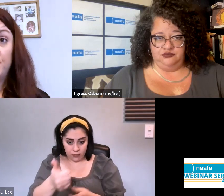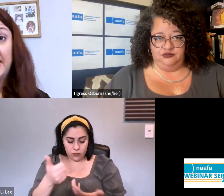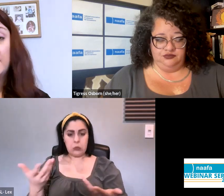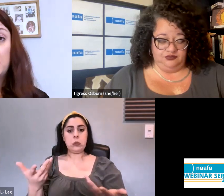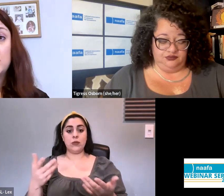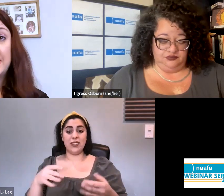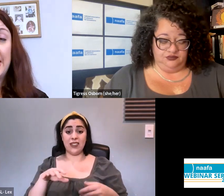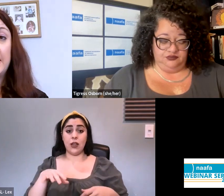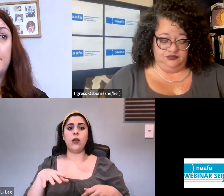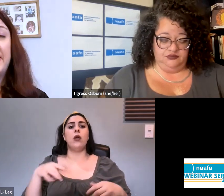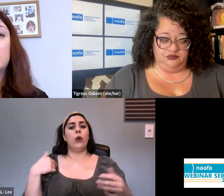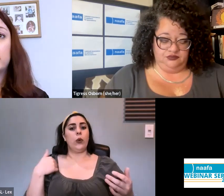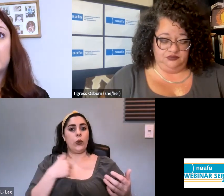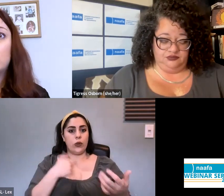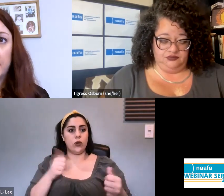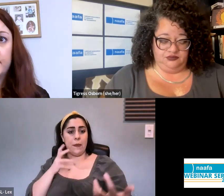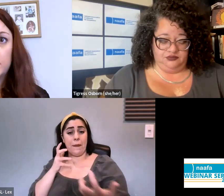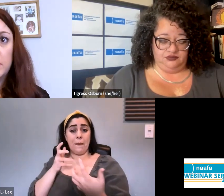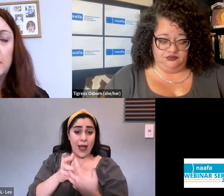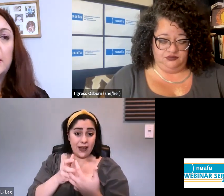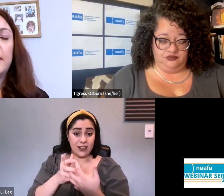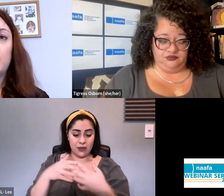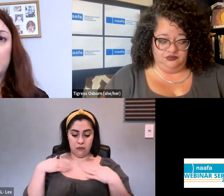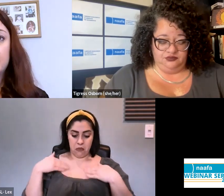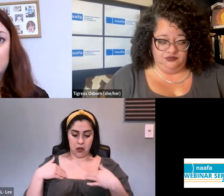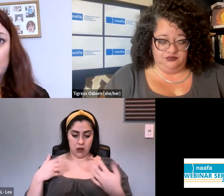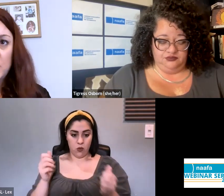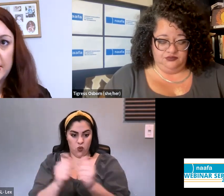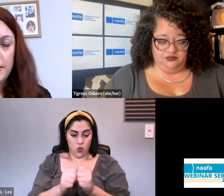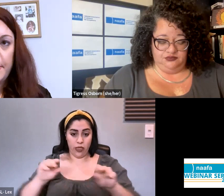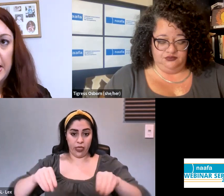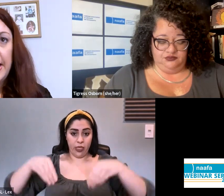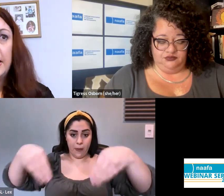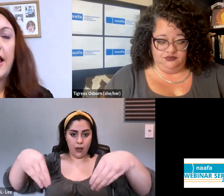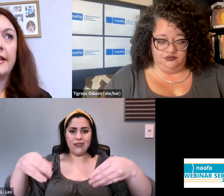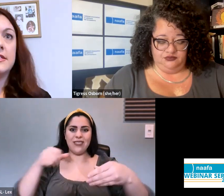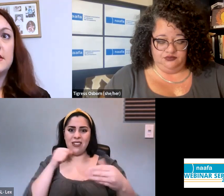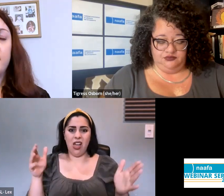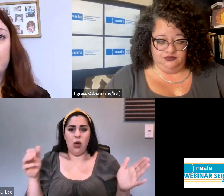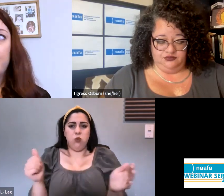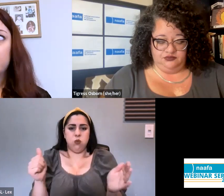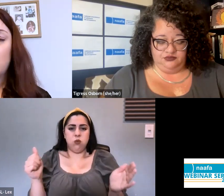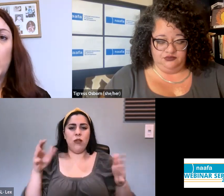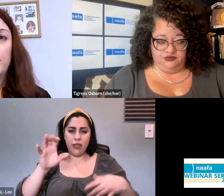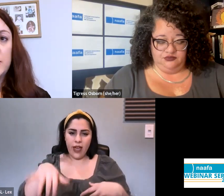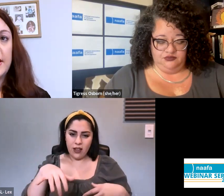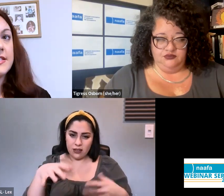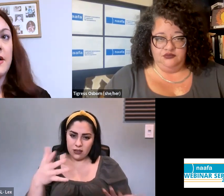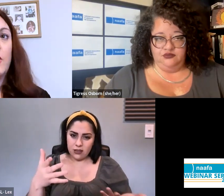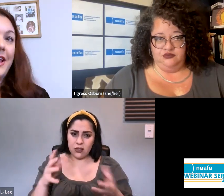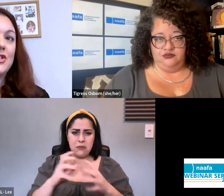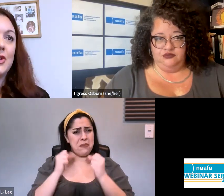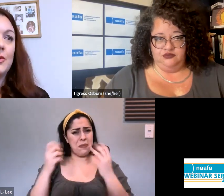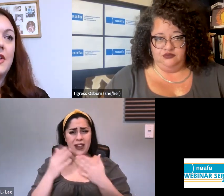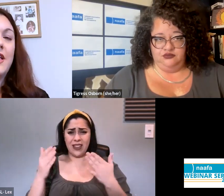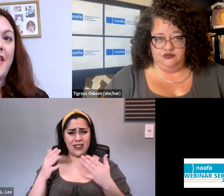physically fitting the person in and making sure that they're comfortable, that we're not squishing somebody in. And there's a whole bunch of things